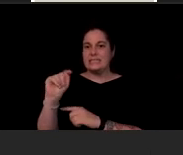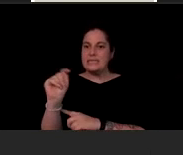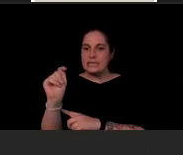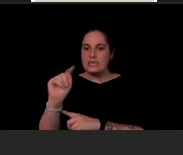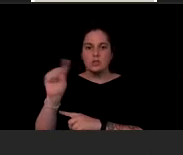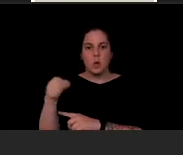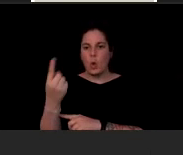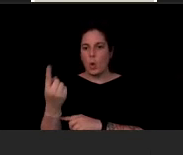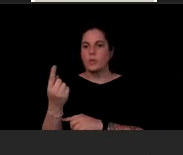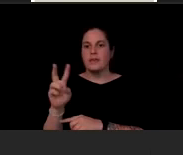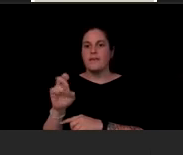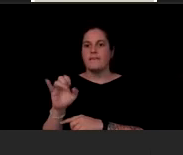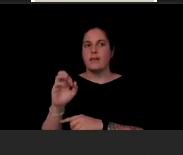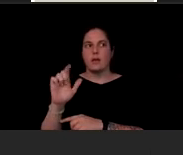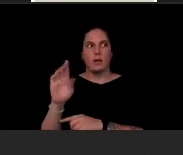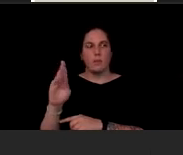formula.